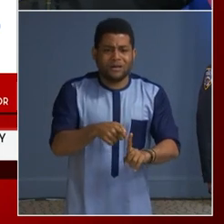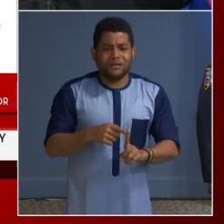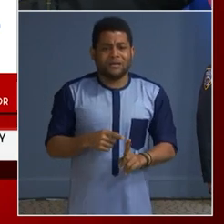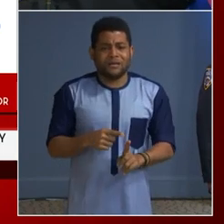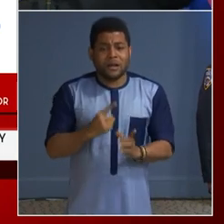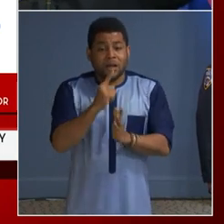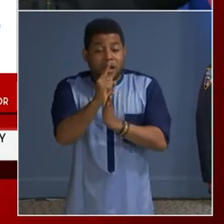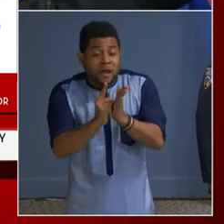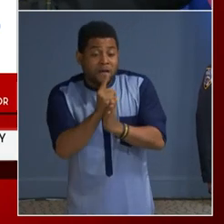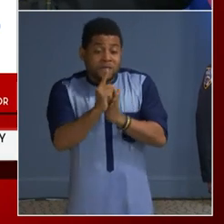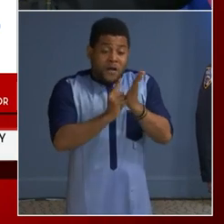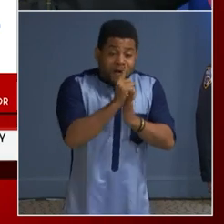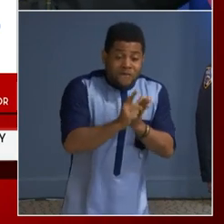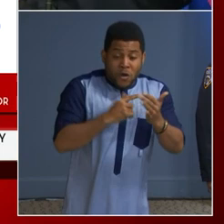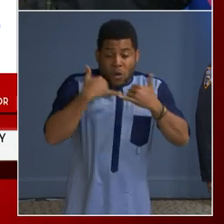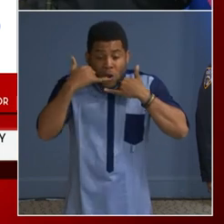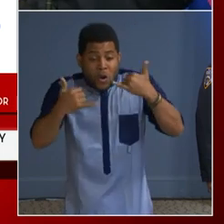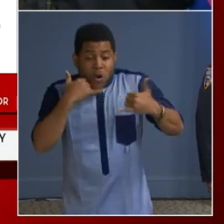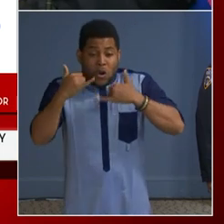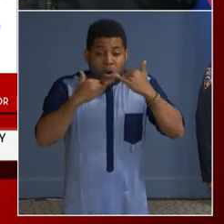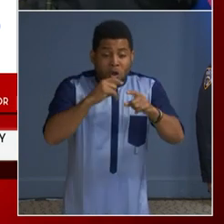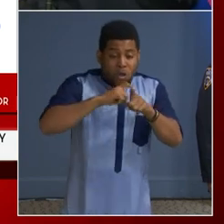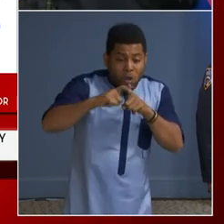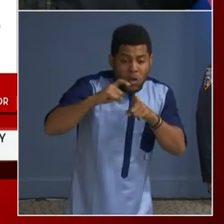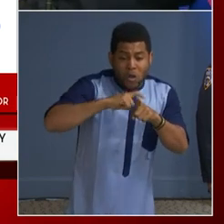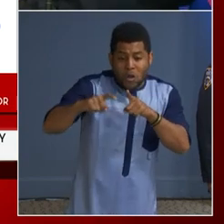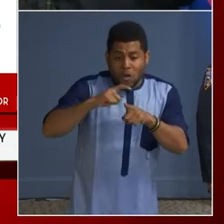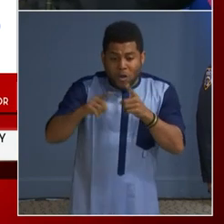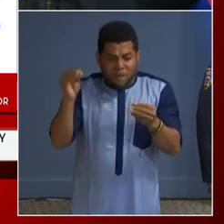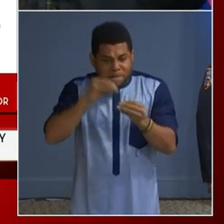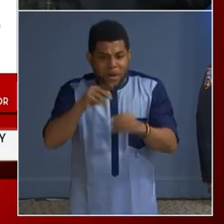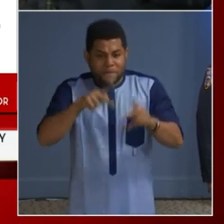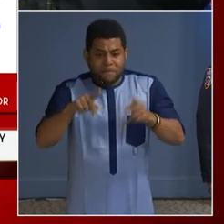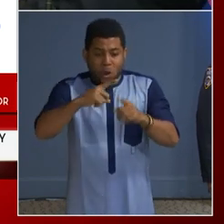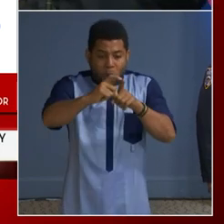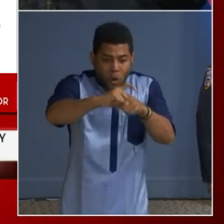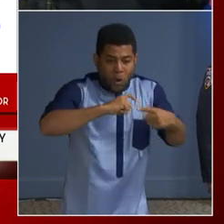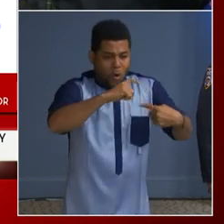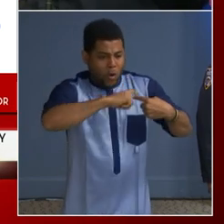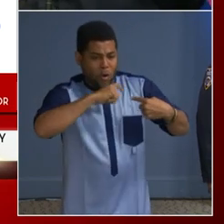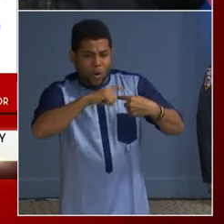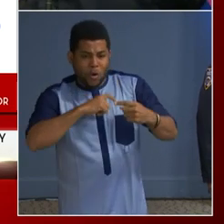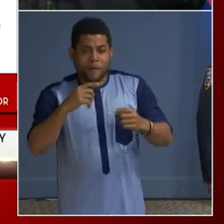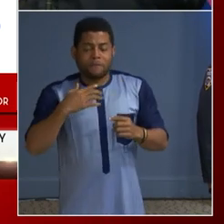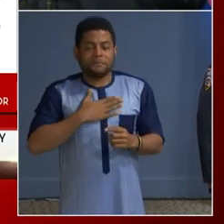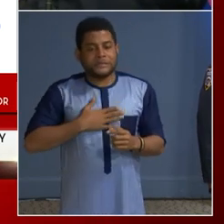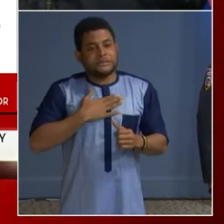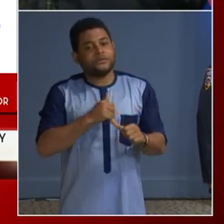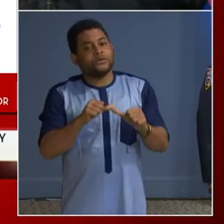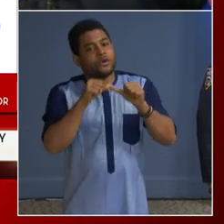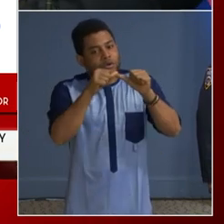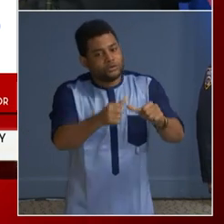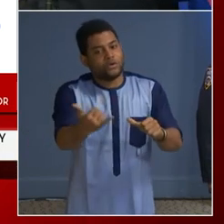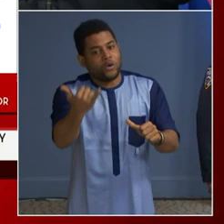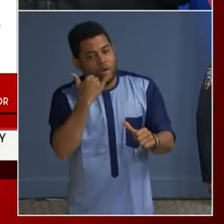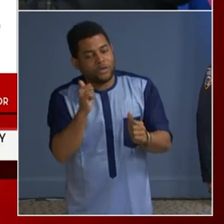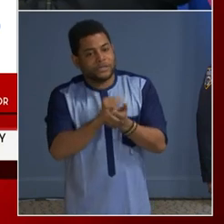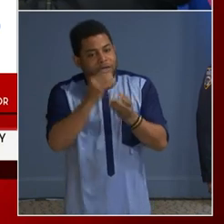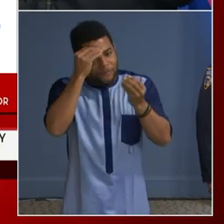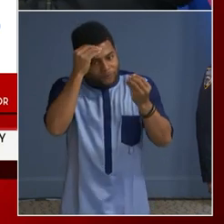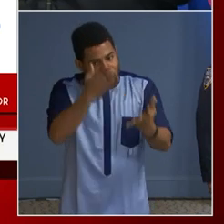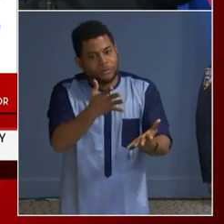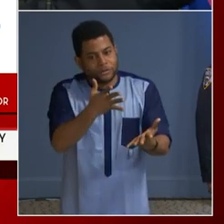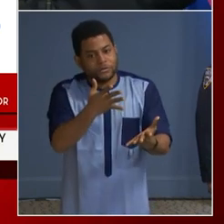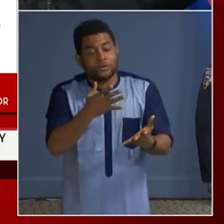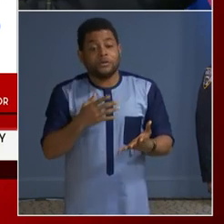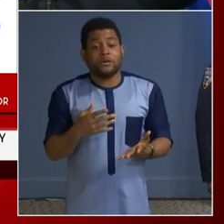receiving calls and more calls from residents, and I'm asking them to continue to call that information in. I feel the knot